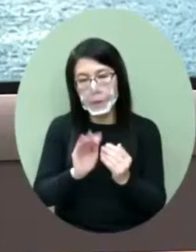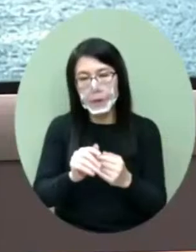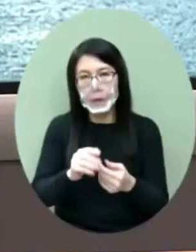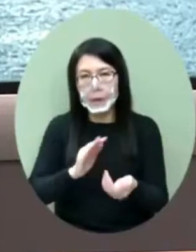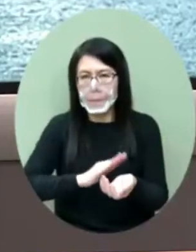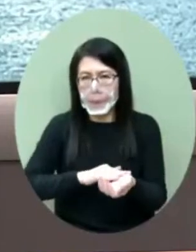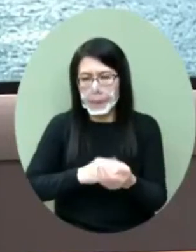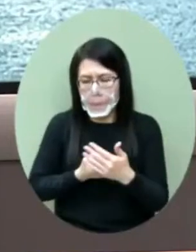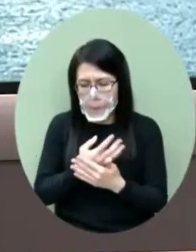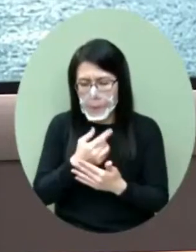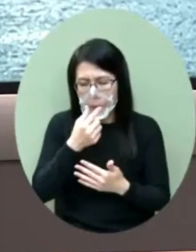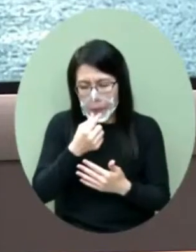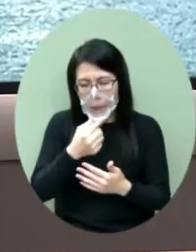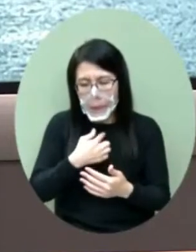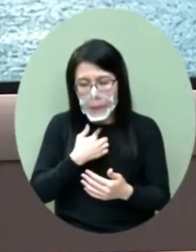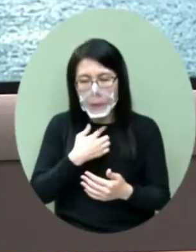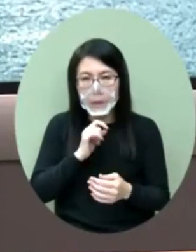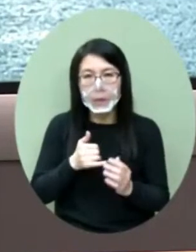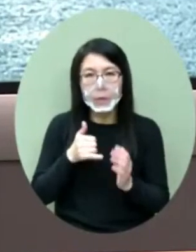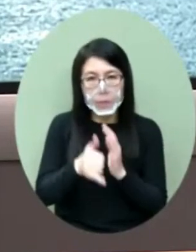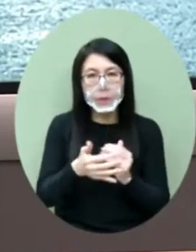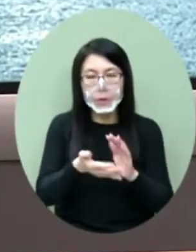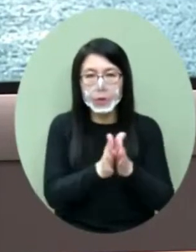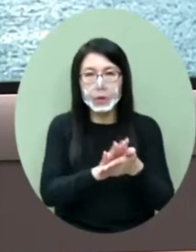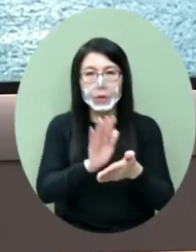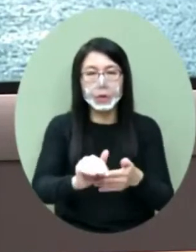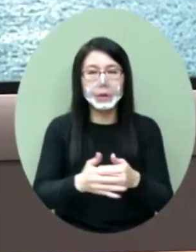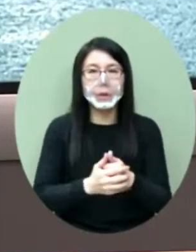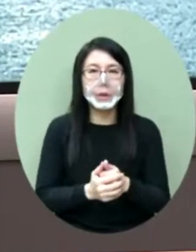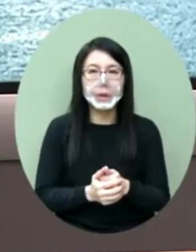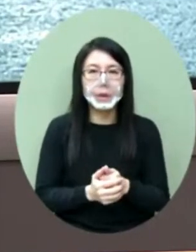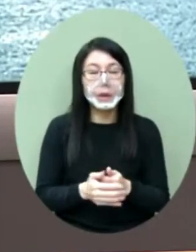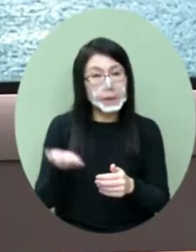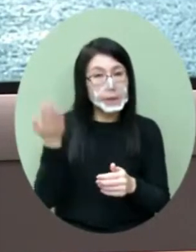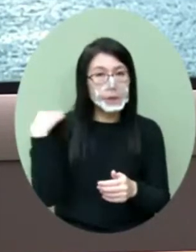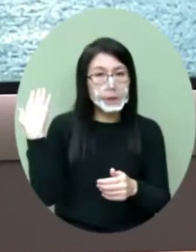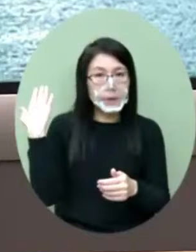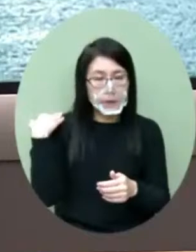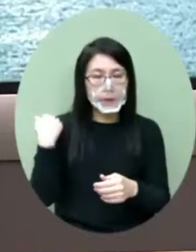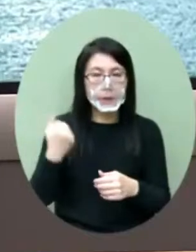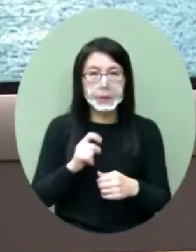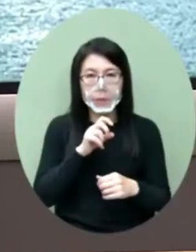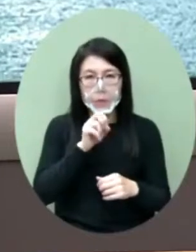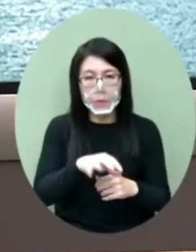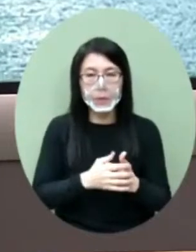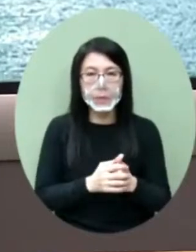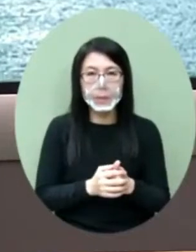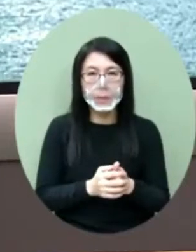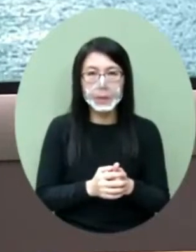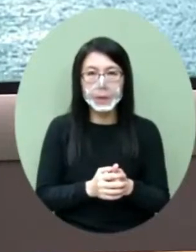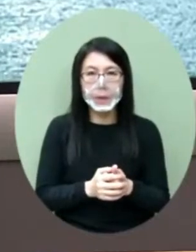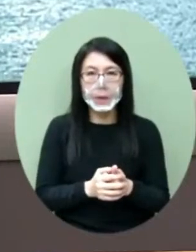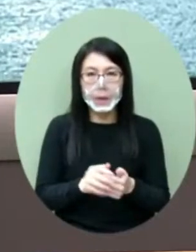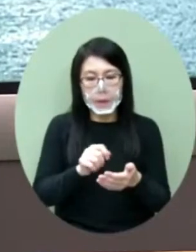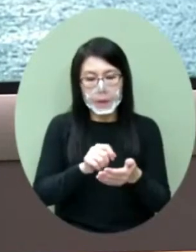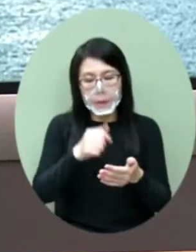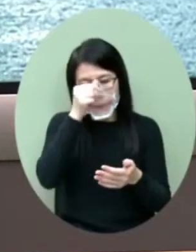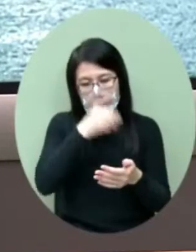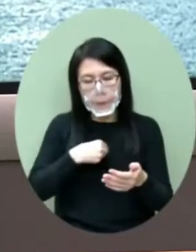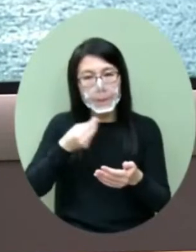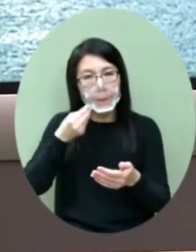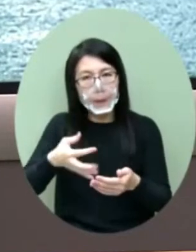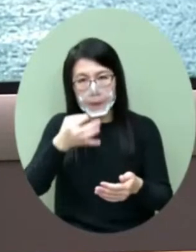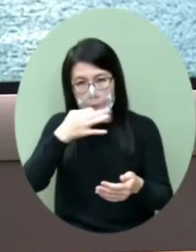still have appointments available, and therefore they are open for bookings. And